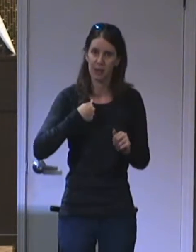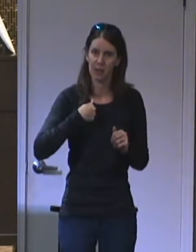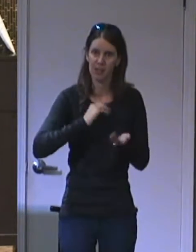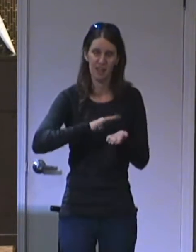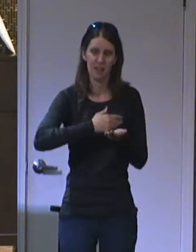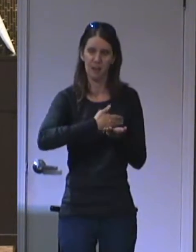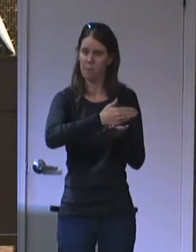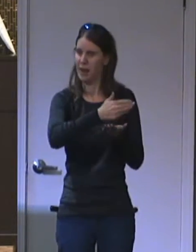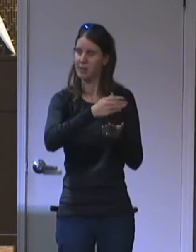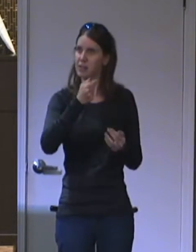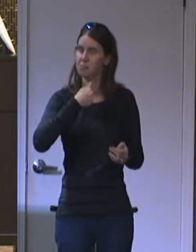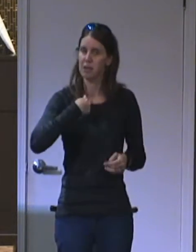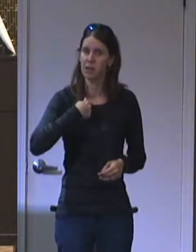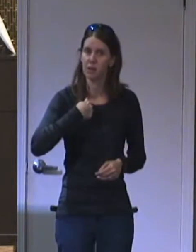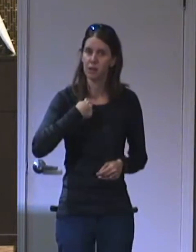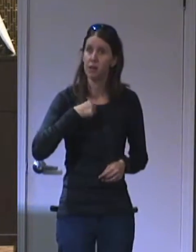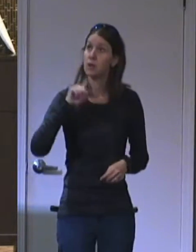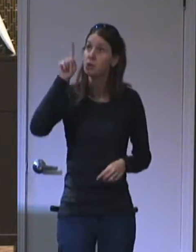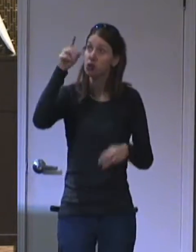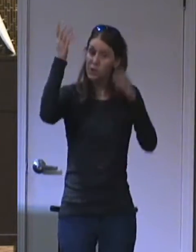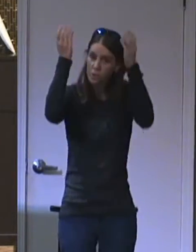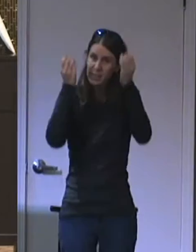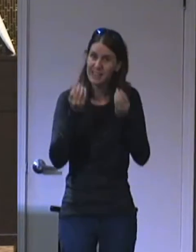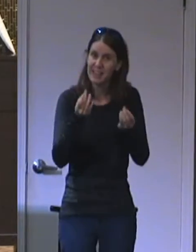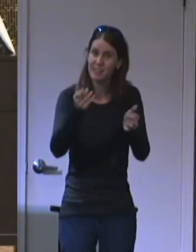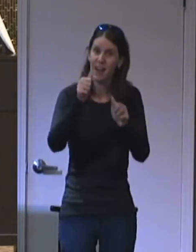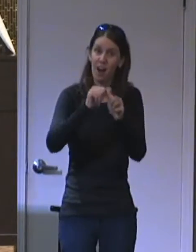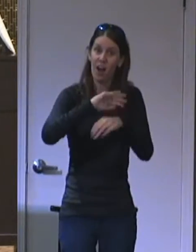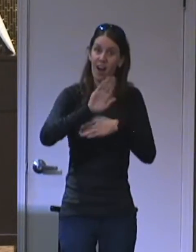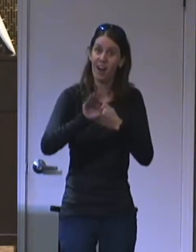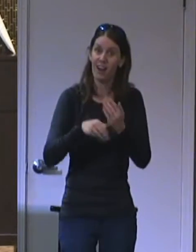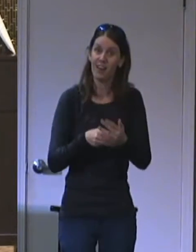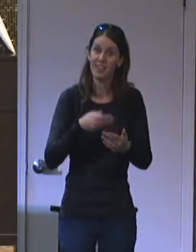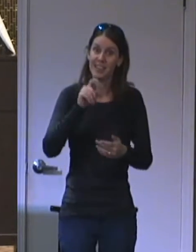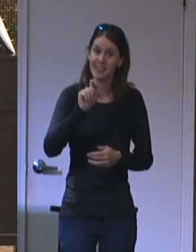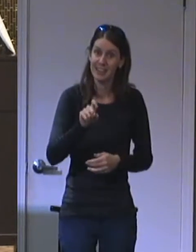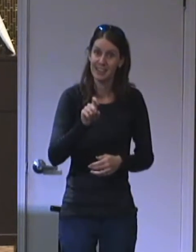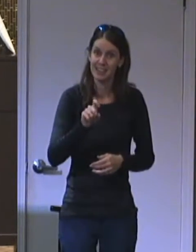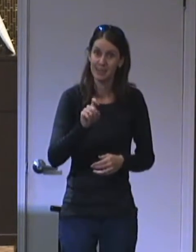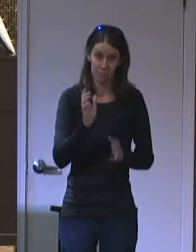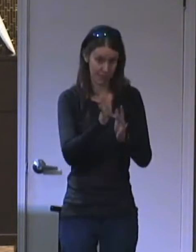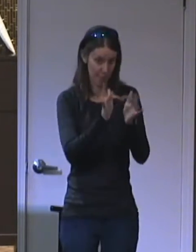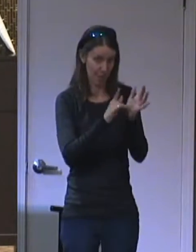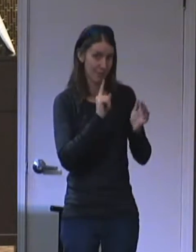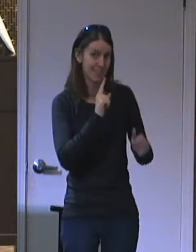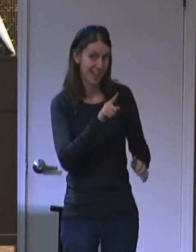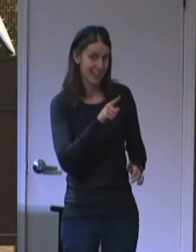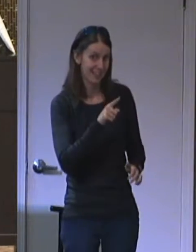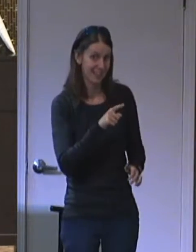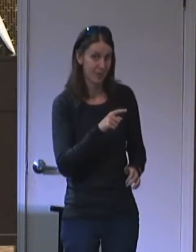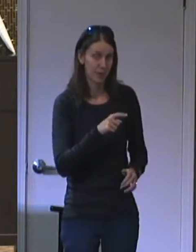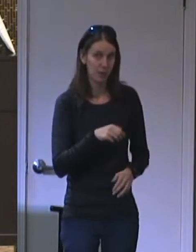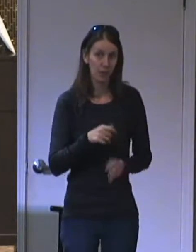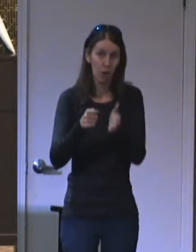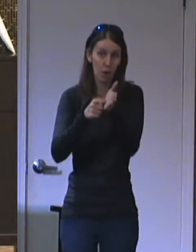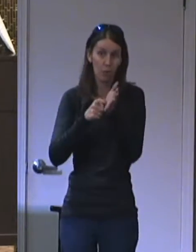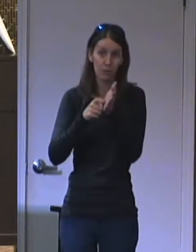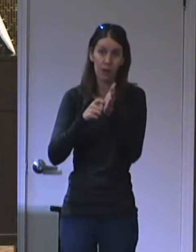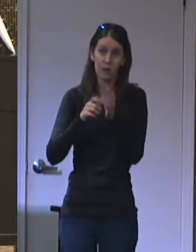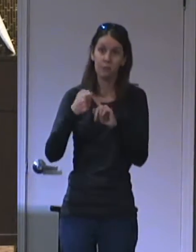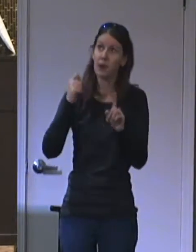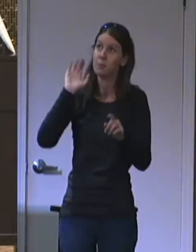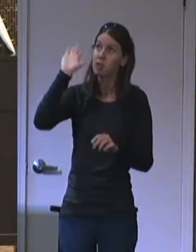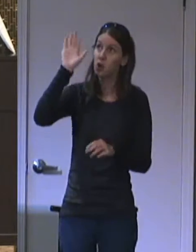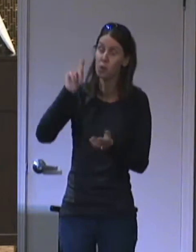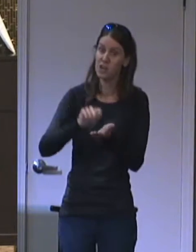never come up short, and you supply all our need. In this passage, it says, according to your riches